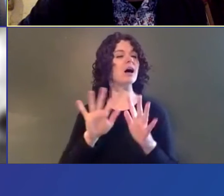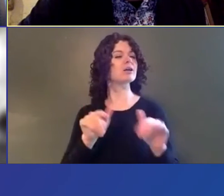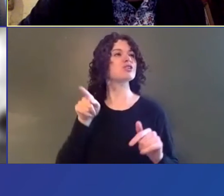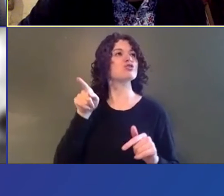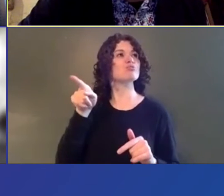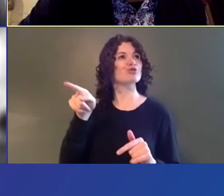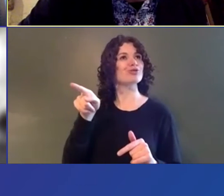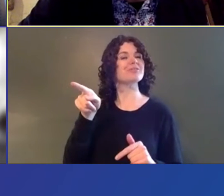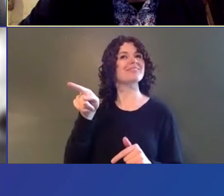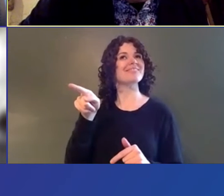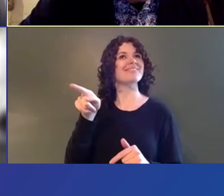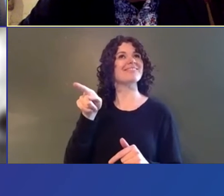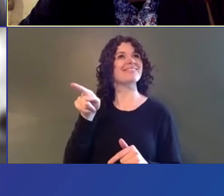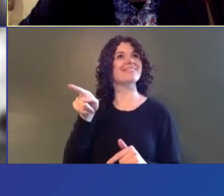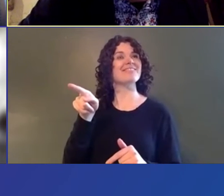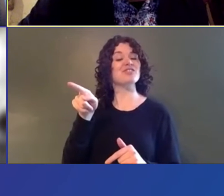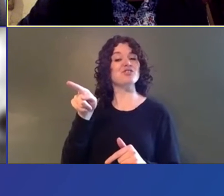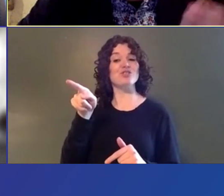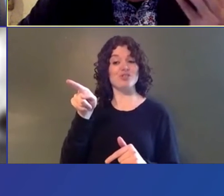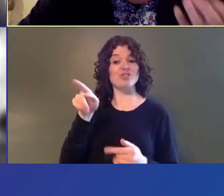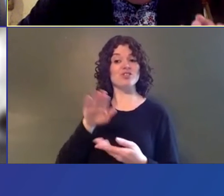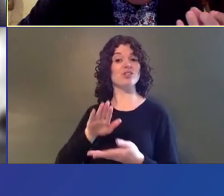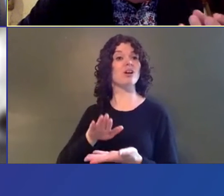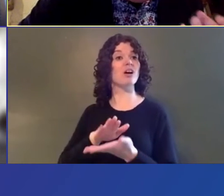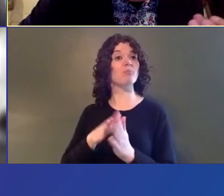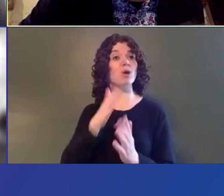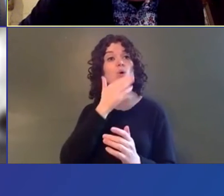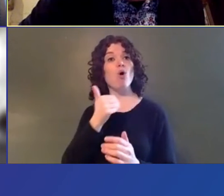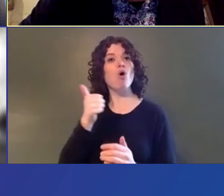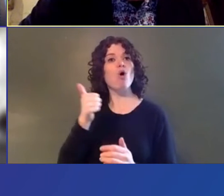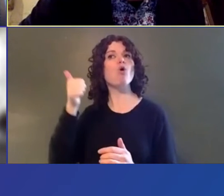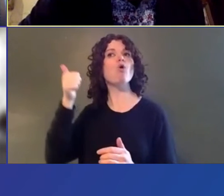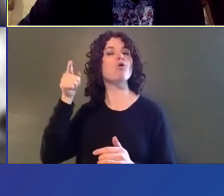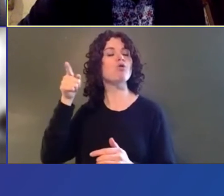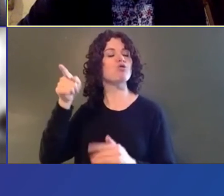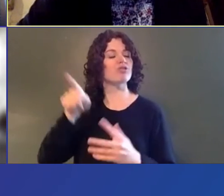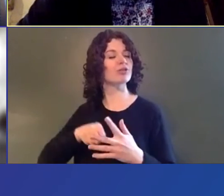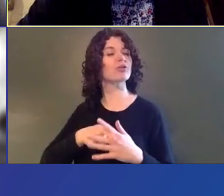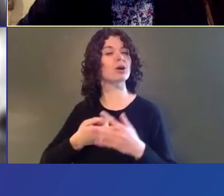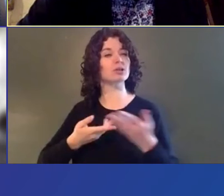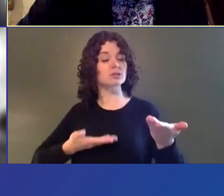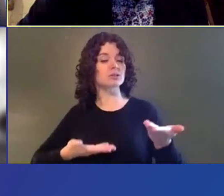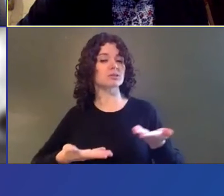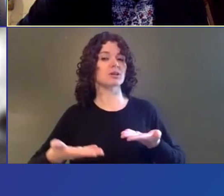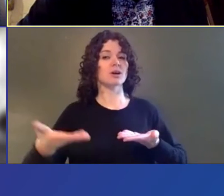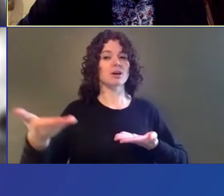as she also grew older, bring in very specific